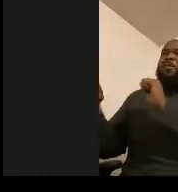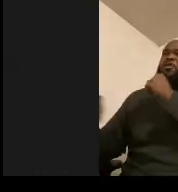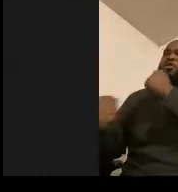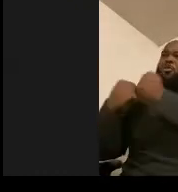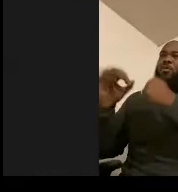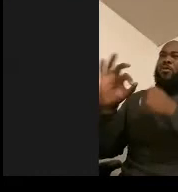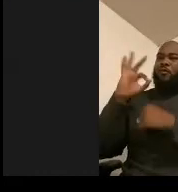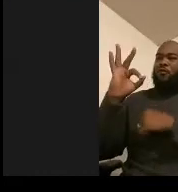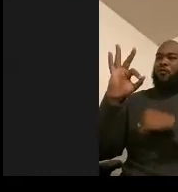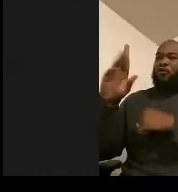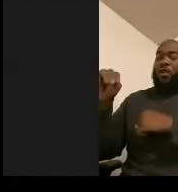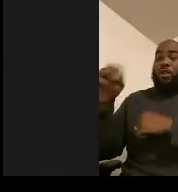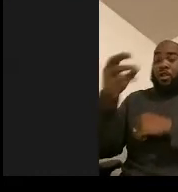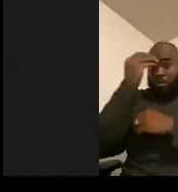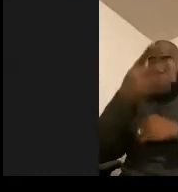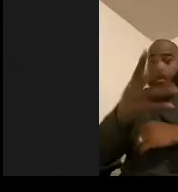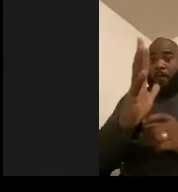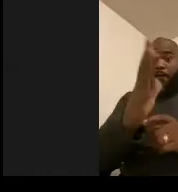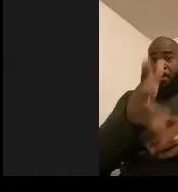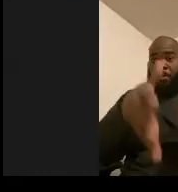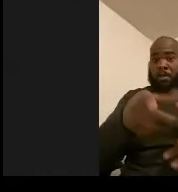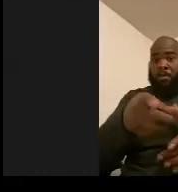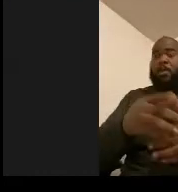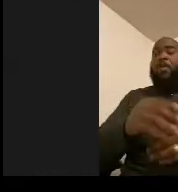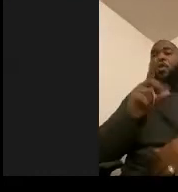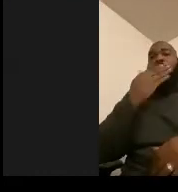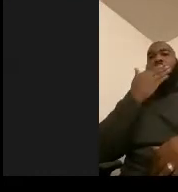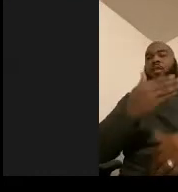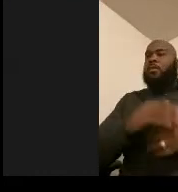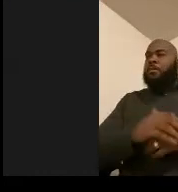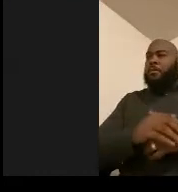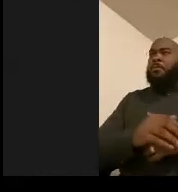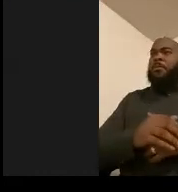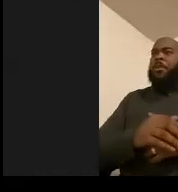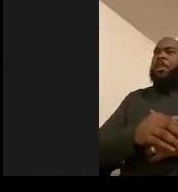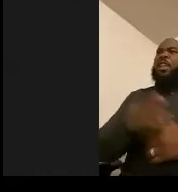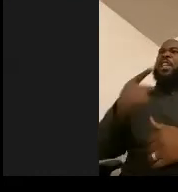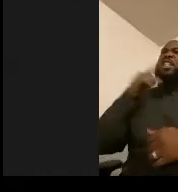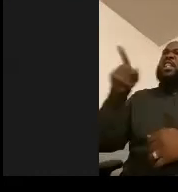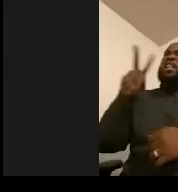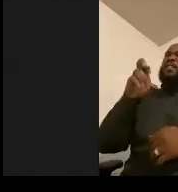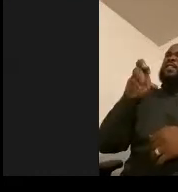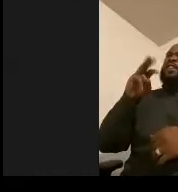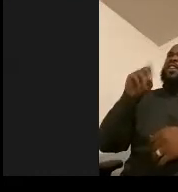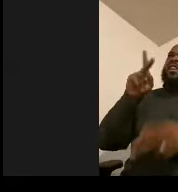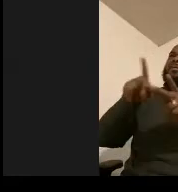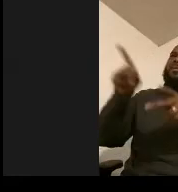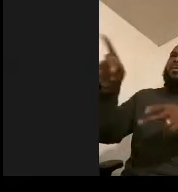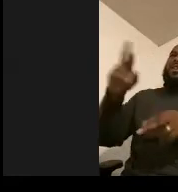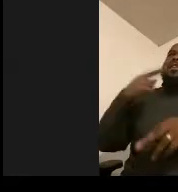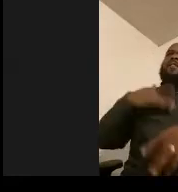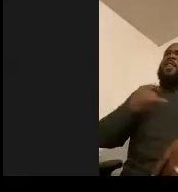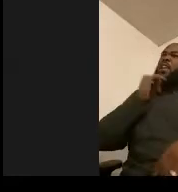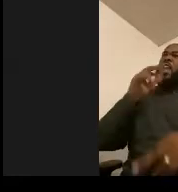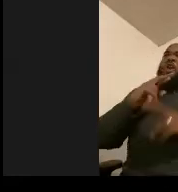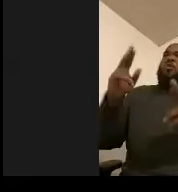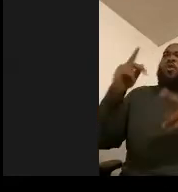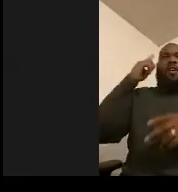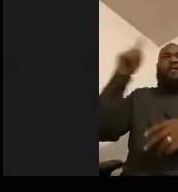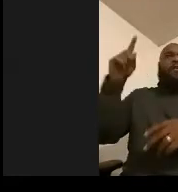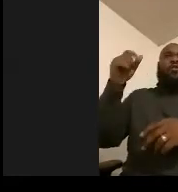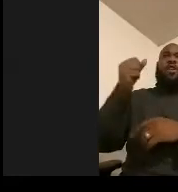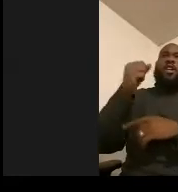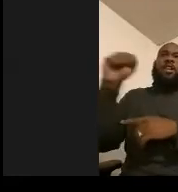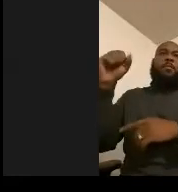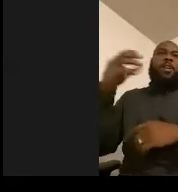left. Okay, thanks. He says, the Vietnamese people felt they were not ready for independence, and we again felt victim to the